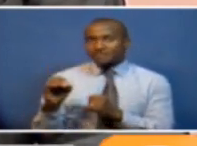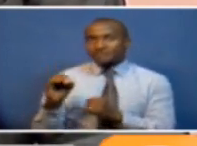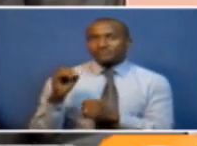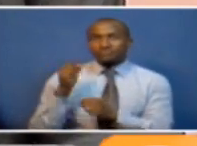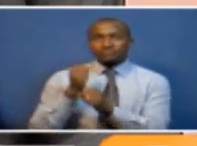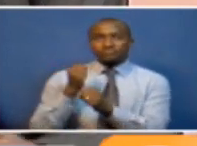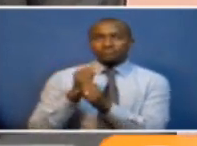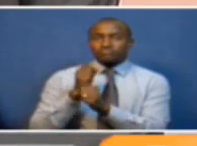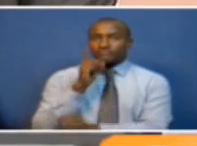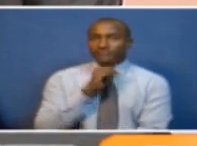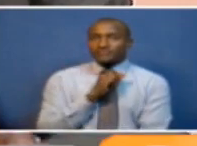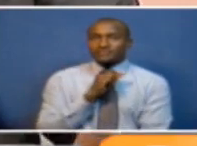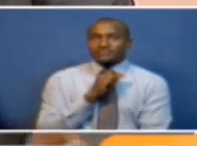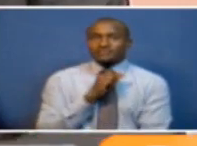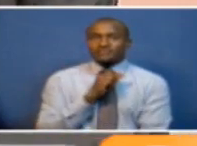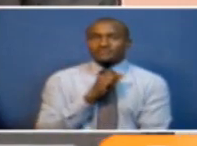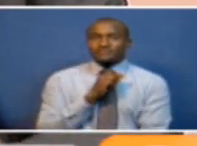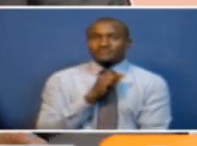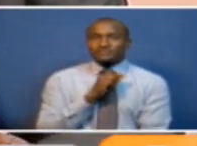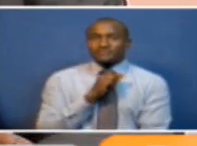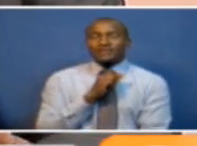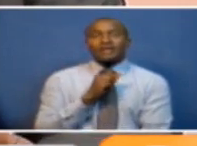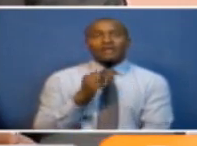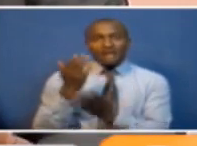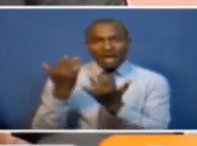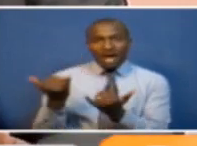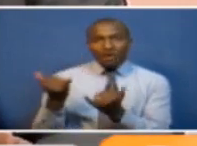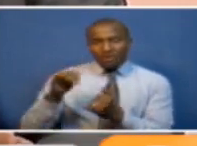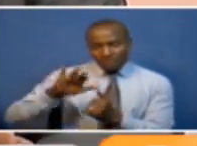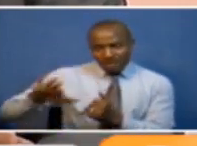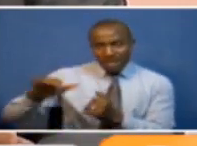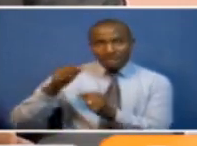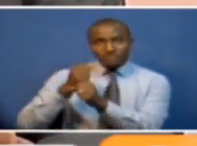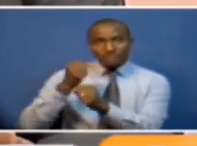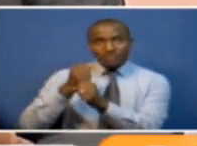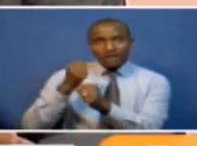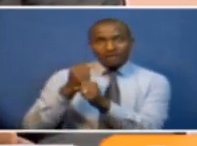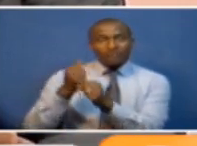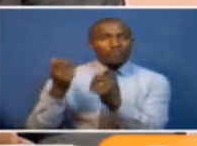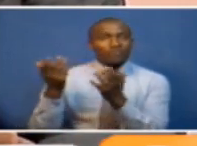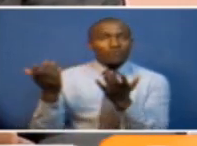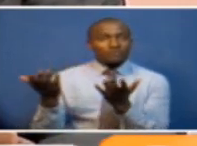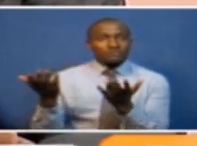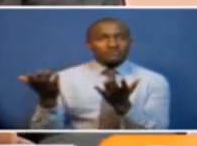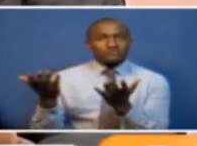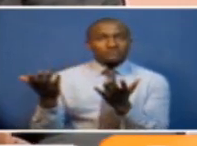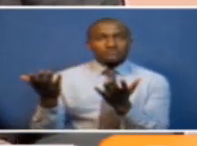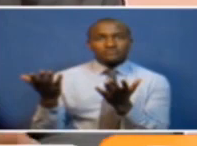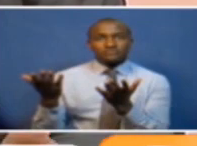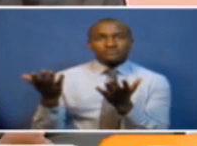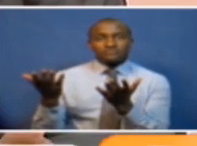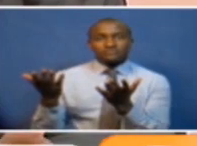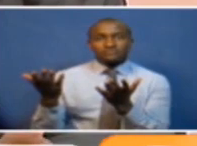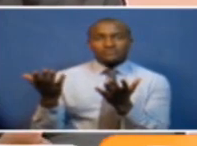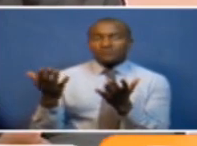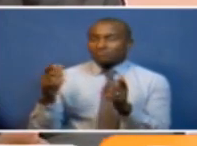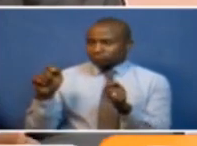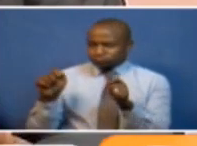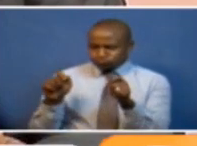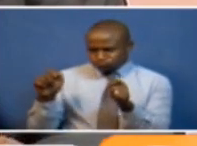done. So the work which would be on the critical path of completion of the project, from